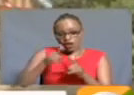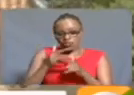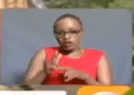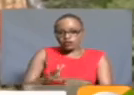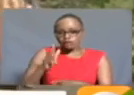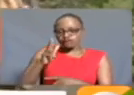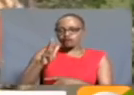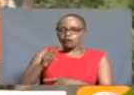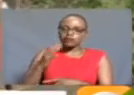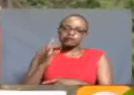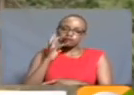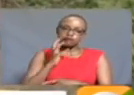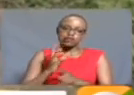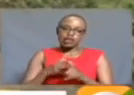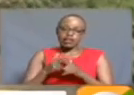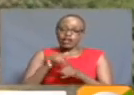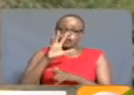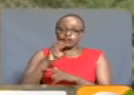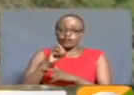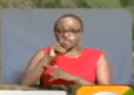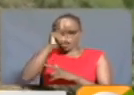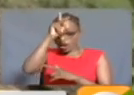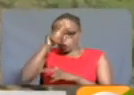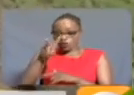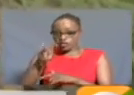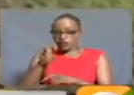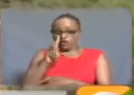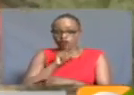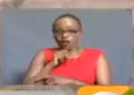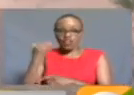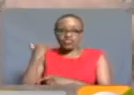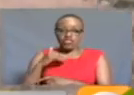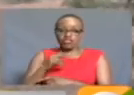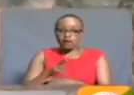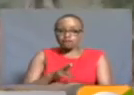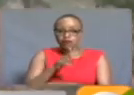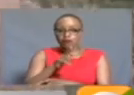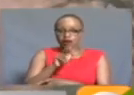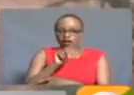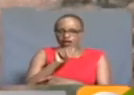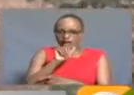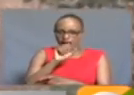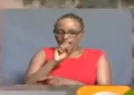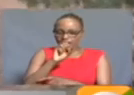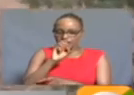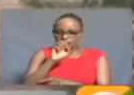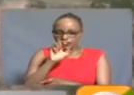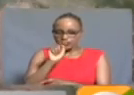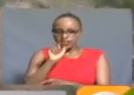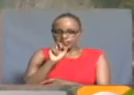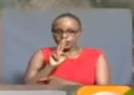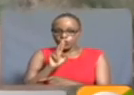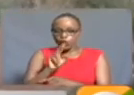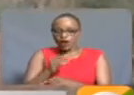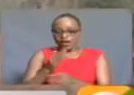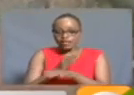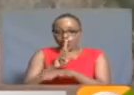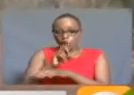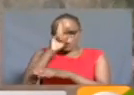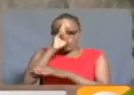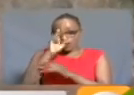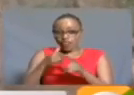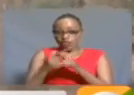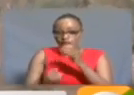the lower jaw while fleeing with 50 goats. The bandits shot at ACTU camp, injuring one officer. Later,